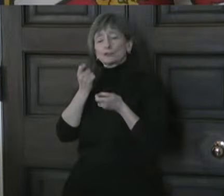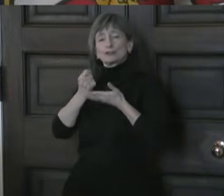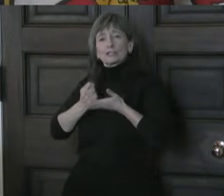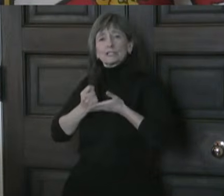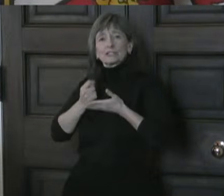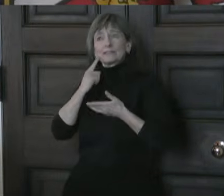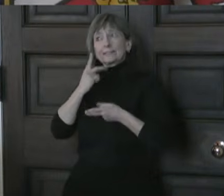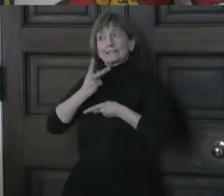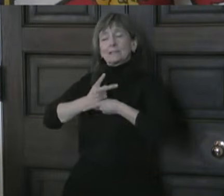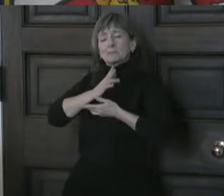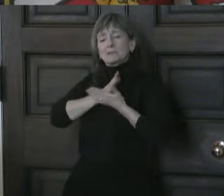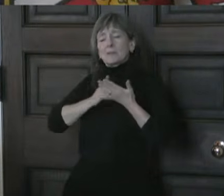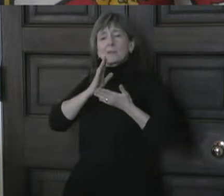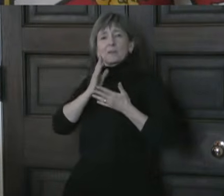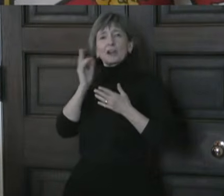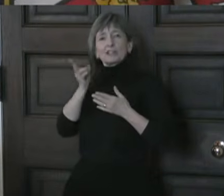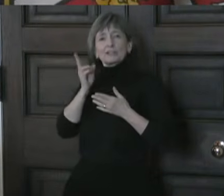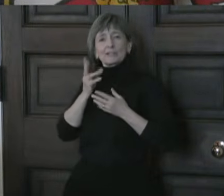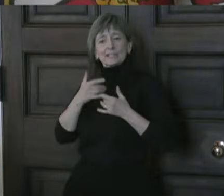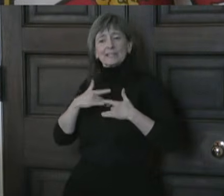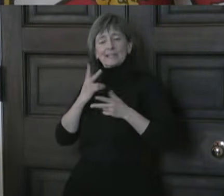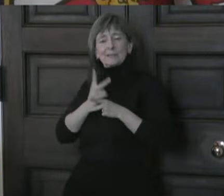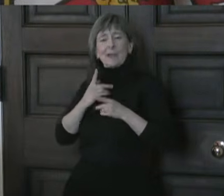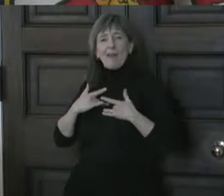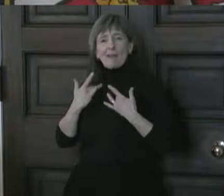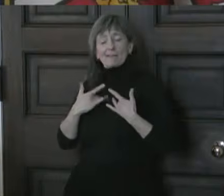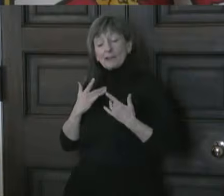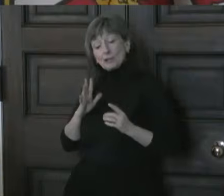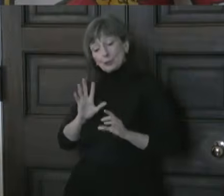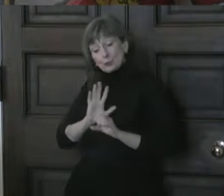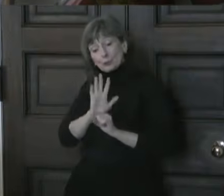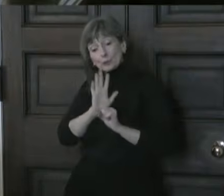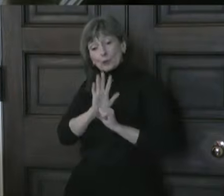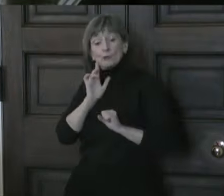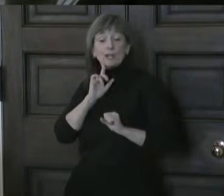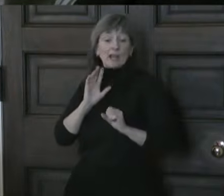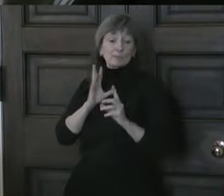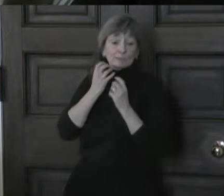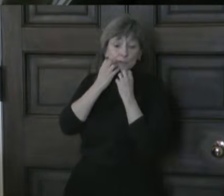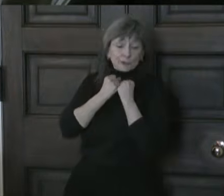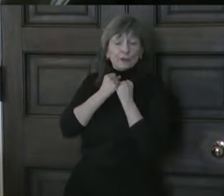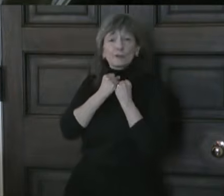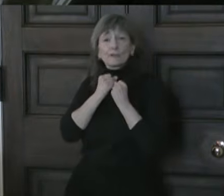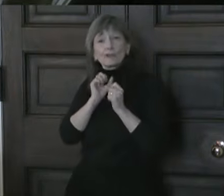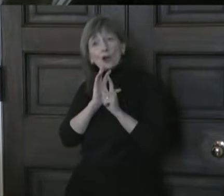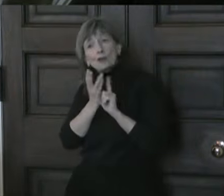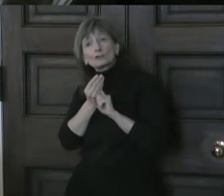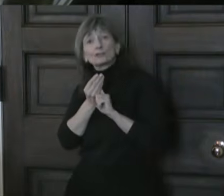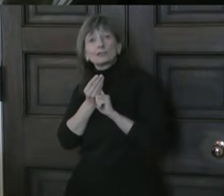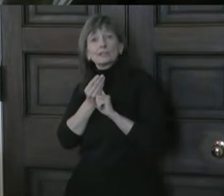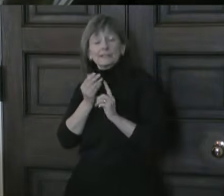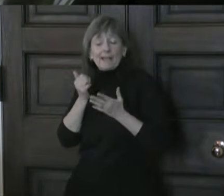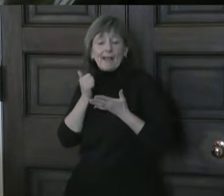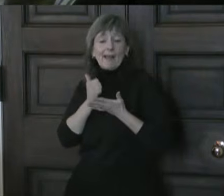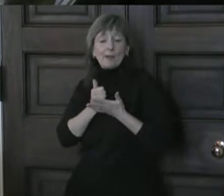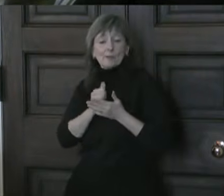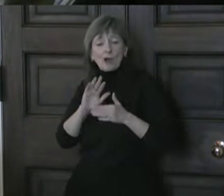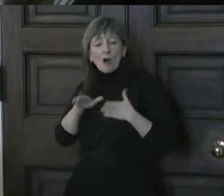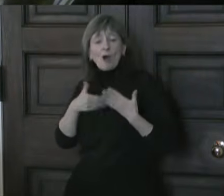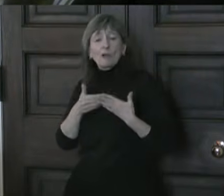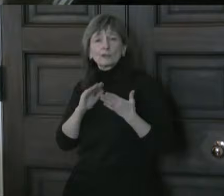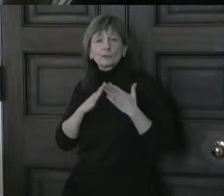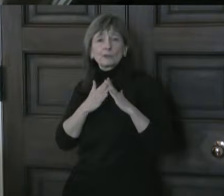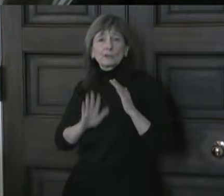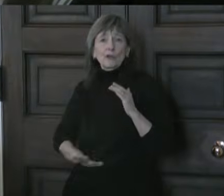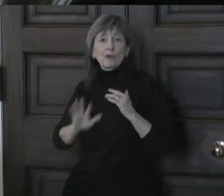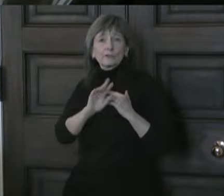heritage alive. Your efforts to promote and preserve culture have enriched communities across Newfoundland and Labrador and